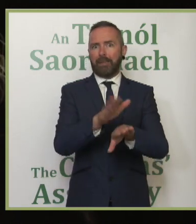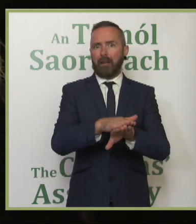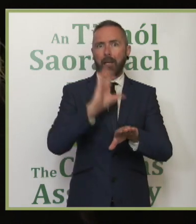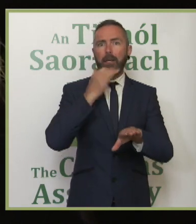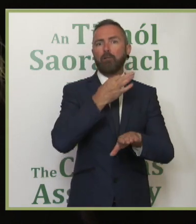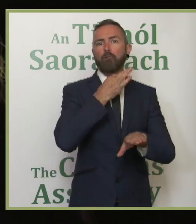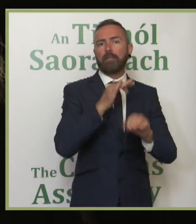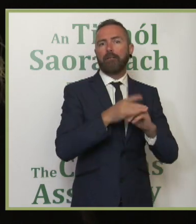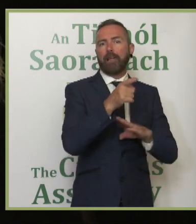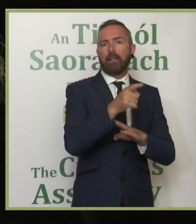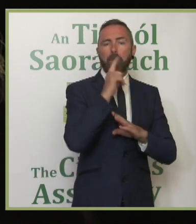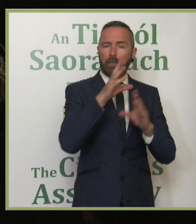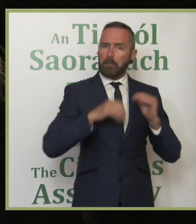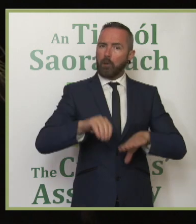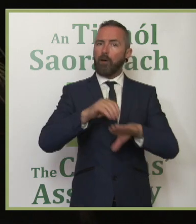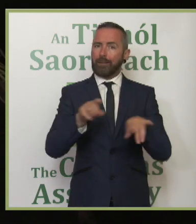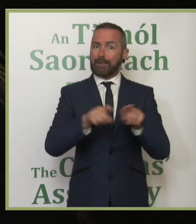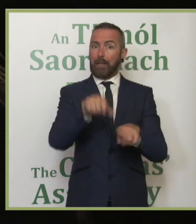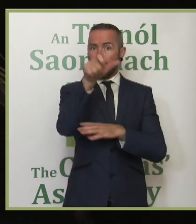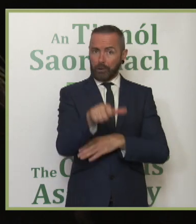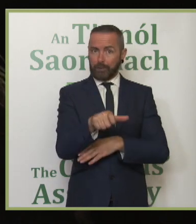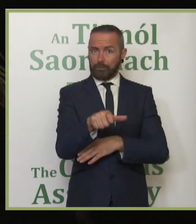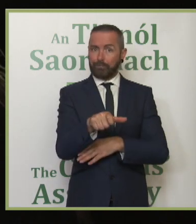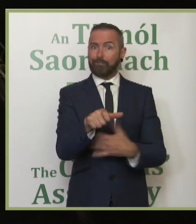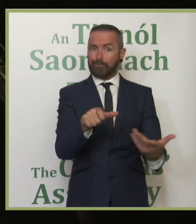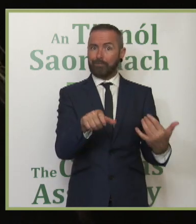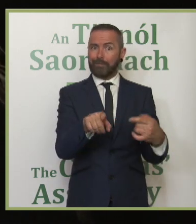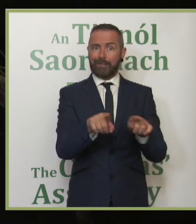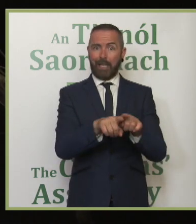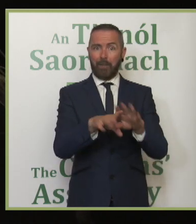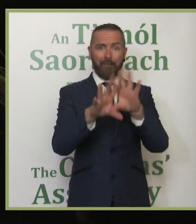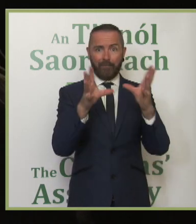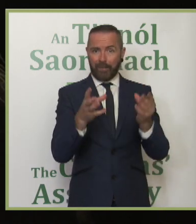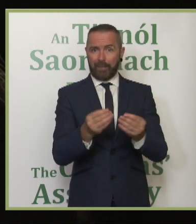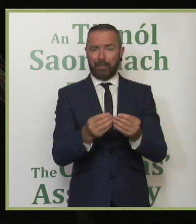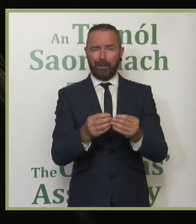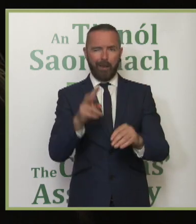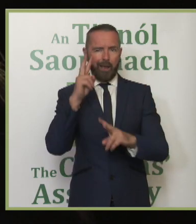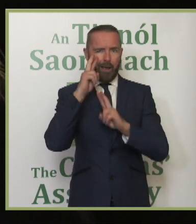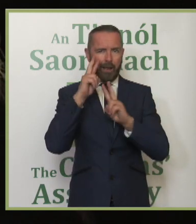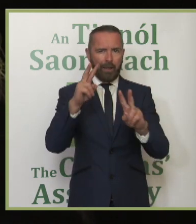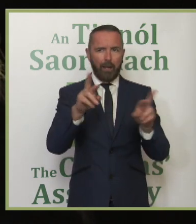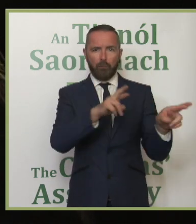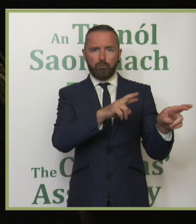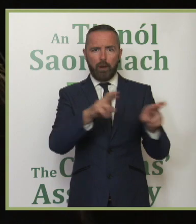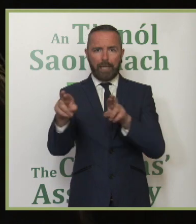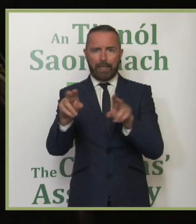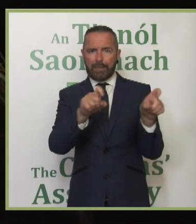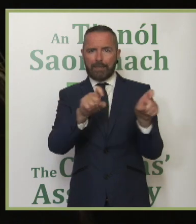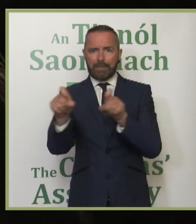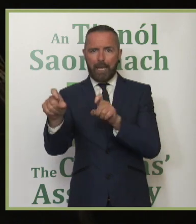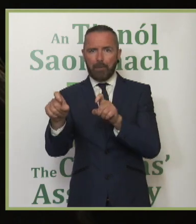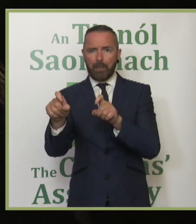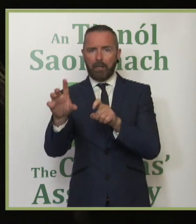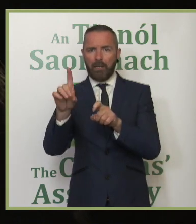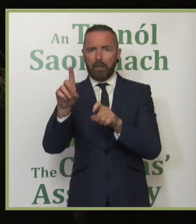we move on then and we take the same profile of person and we look at that regulated stable drug use,